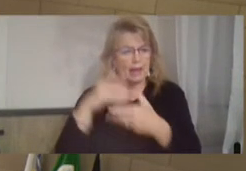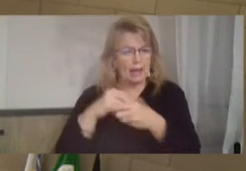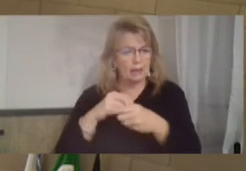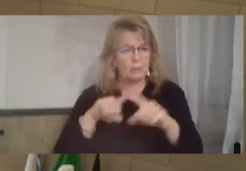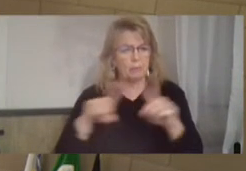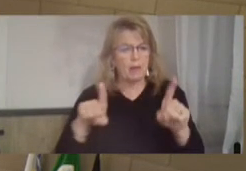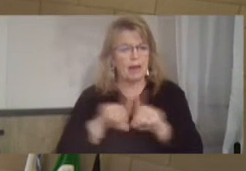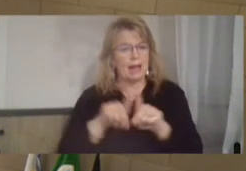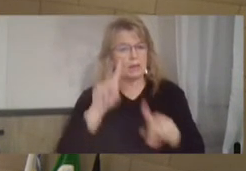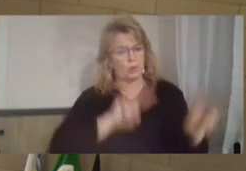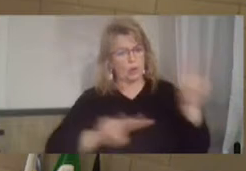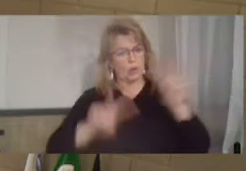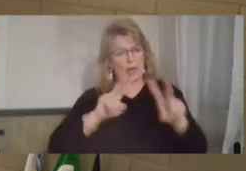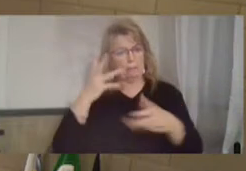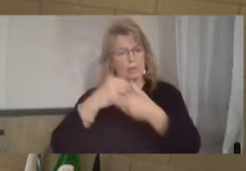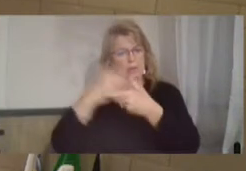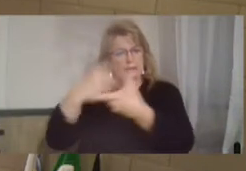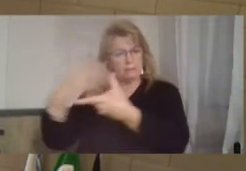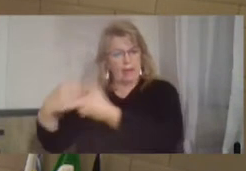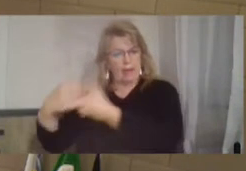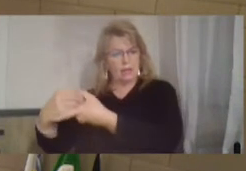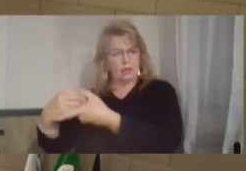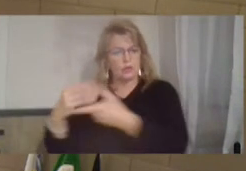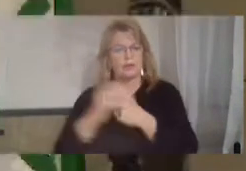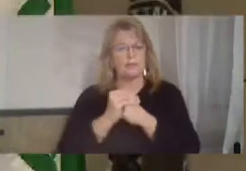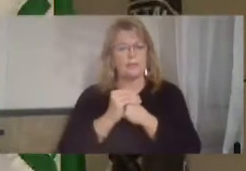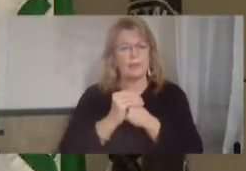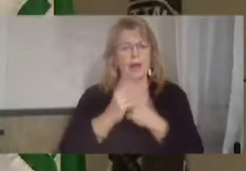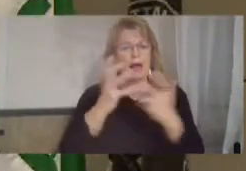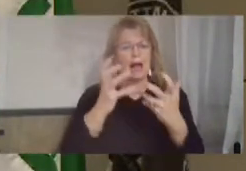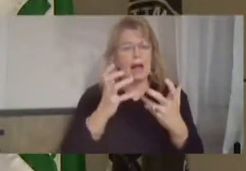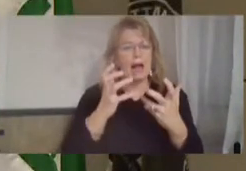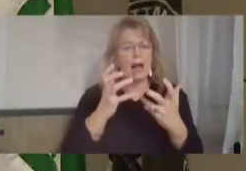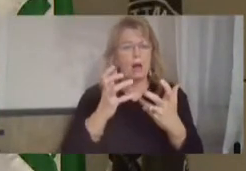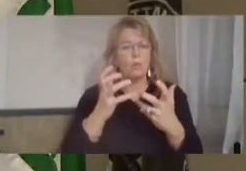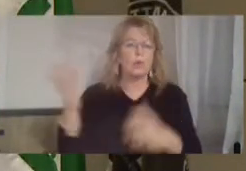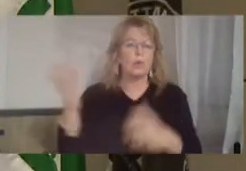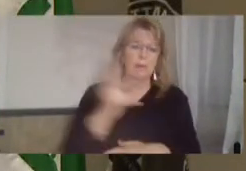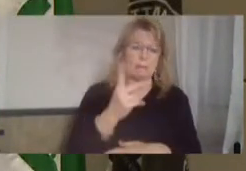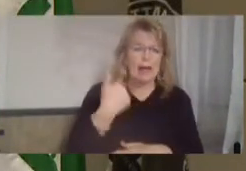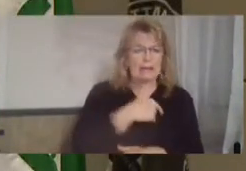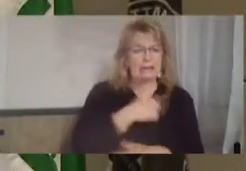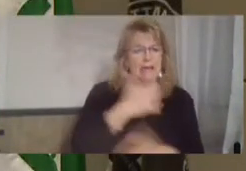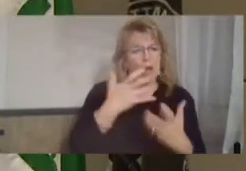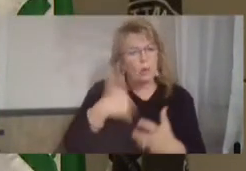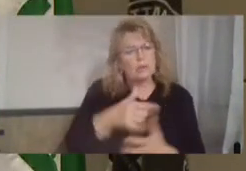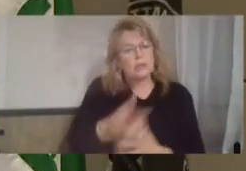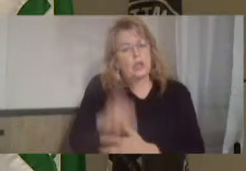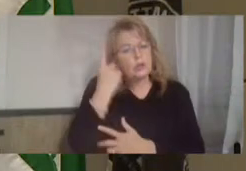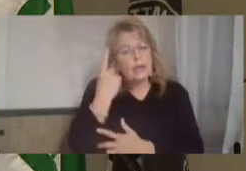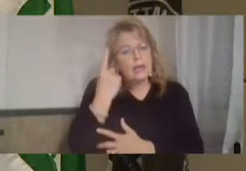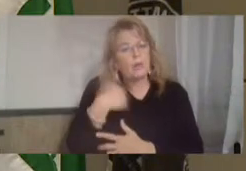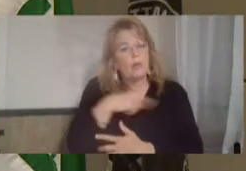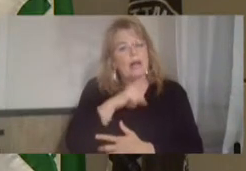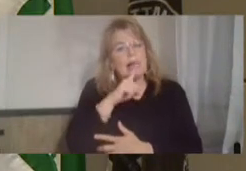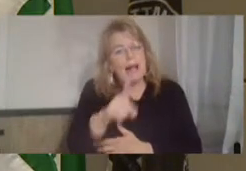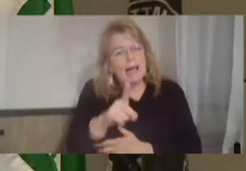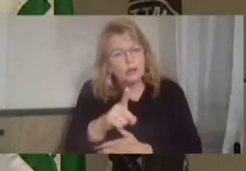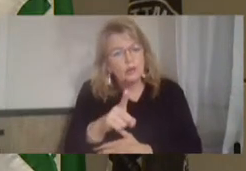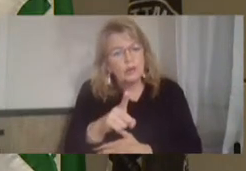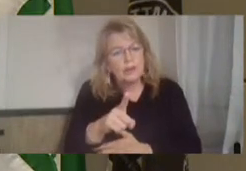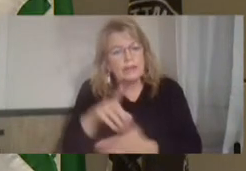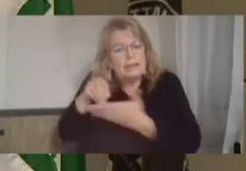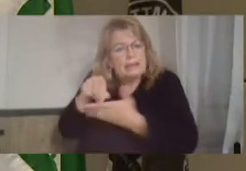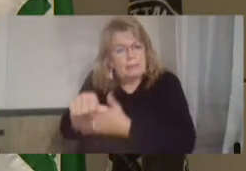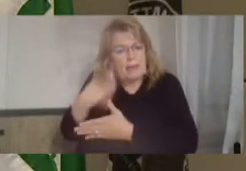at participation, MWSBE, I want it to come back to us. I want us to understand what are we actually spending, because I know